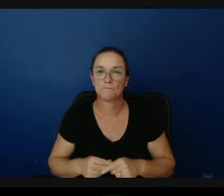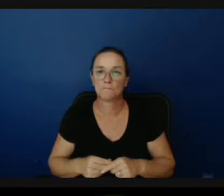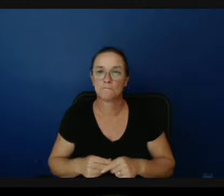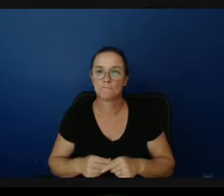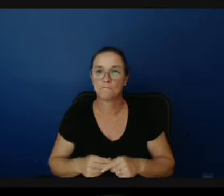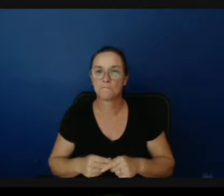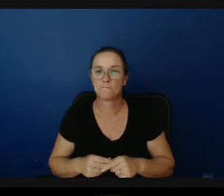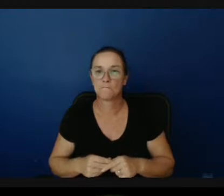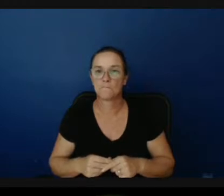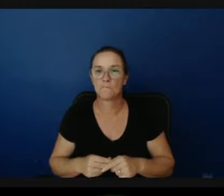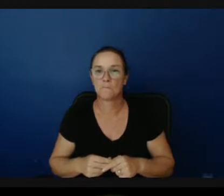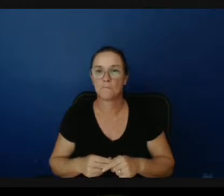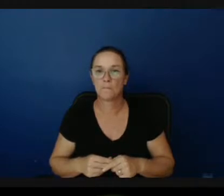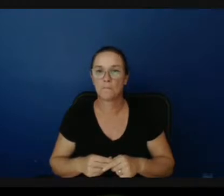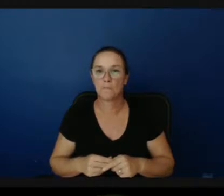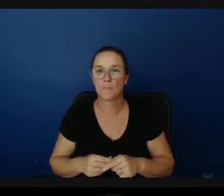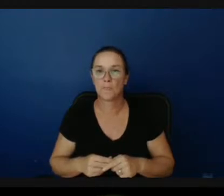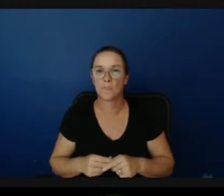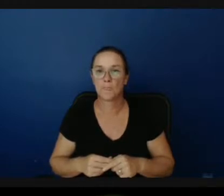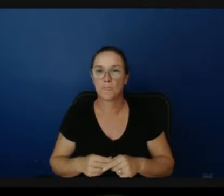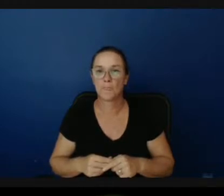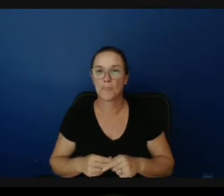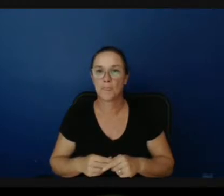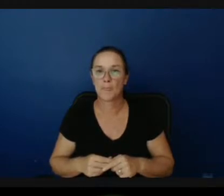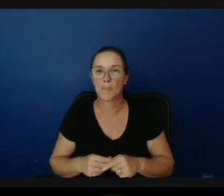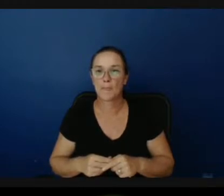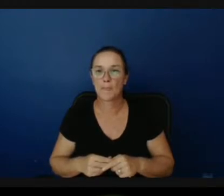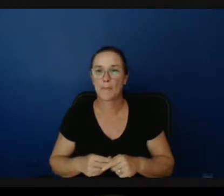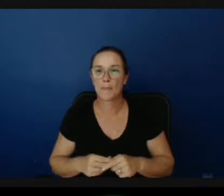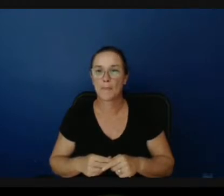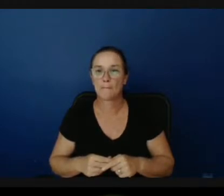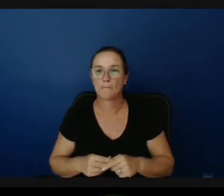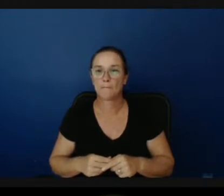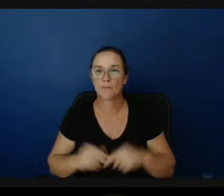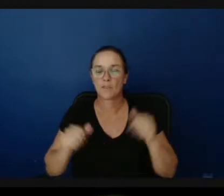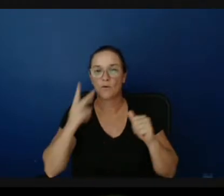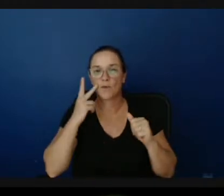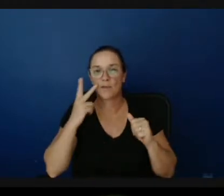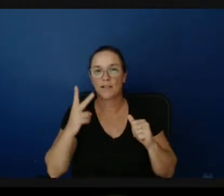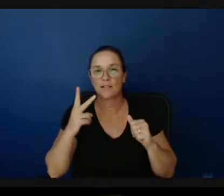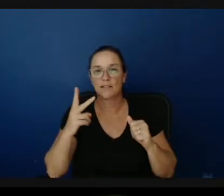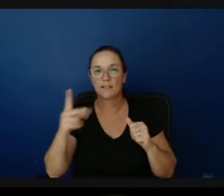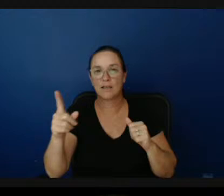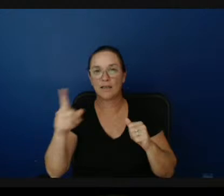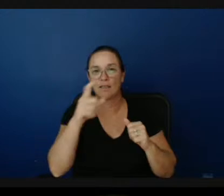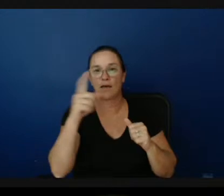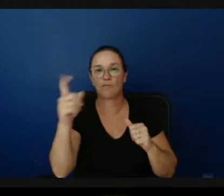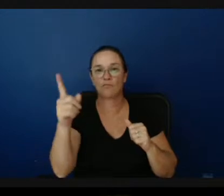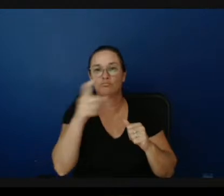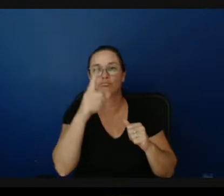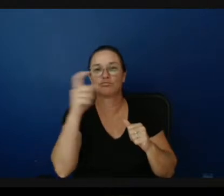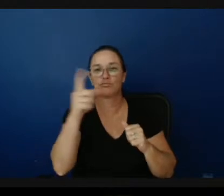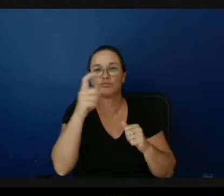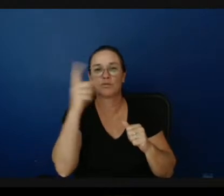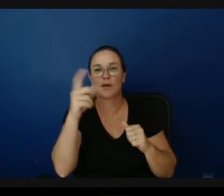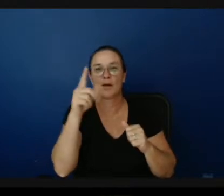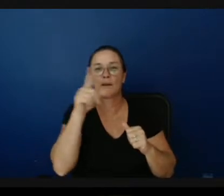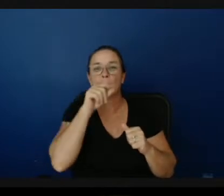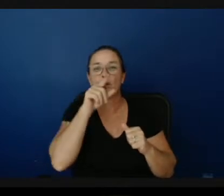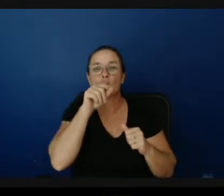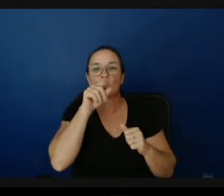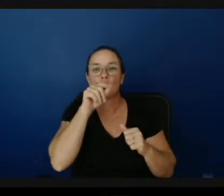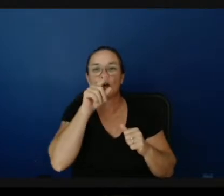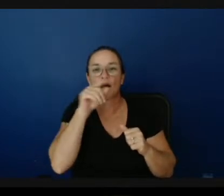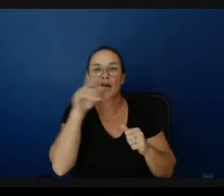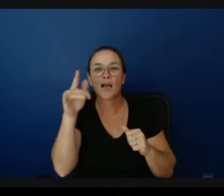This one, you can see the tropical bird that lives in the caldera wall. You see it right there,